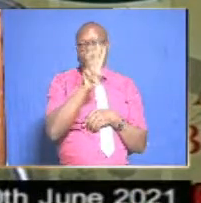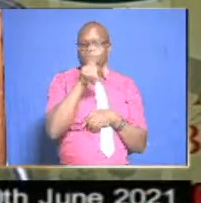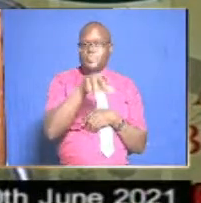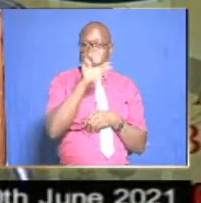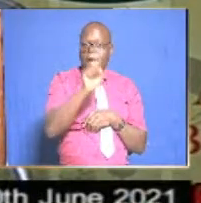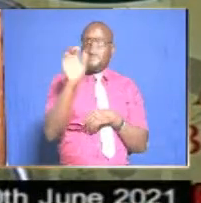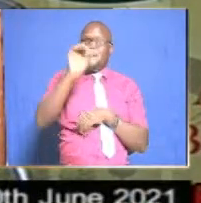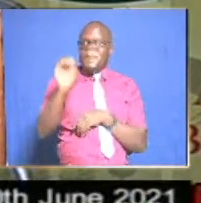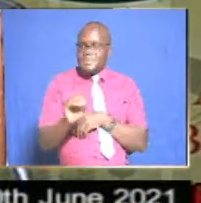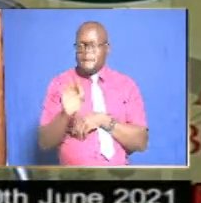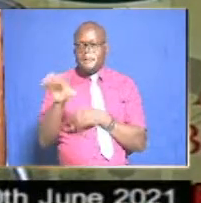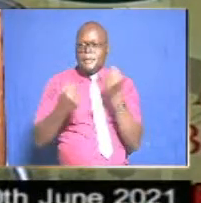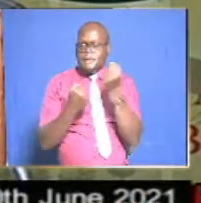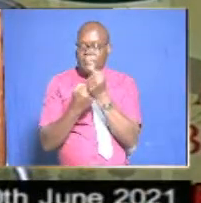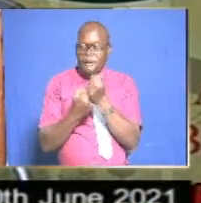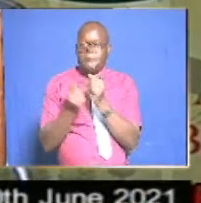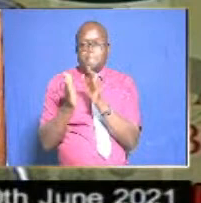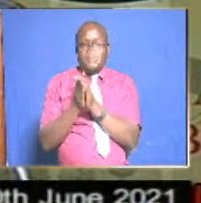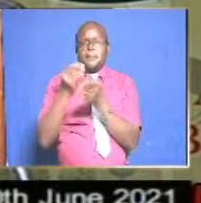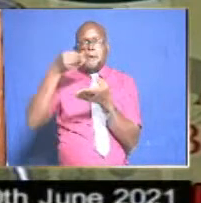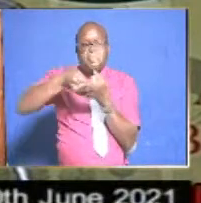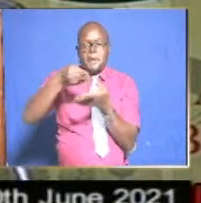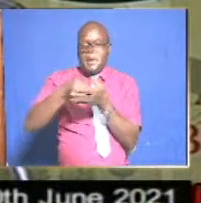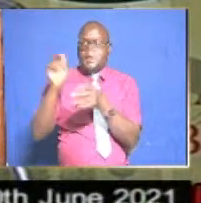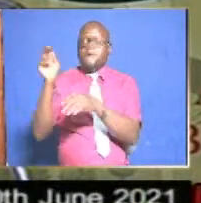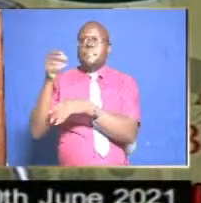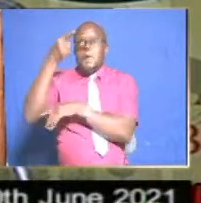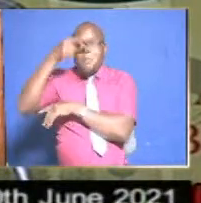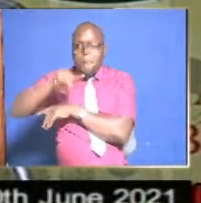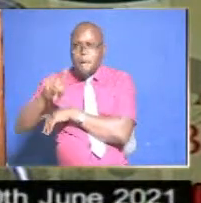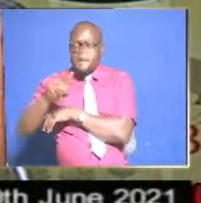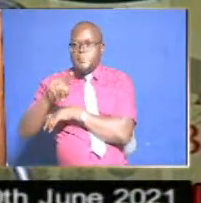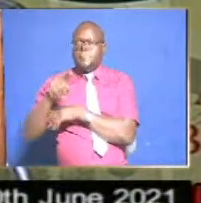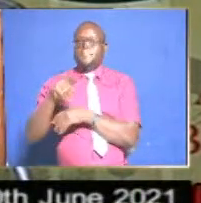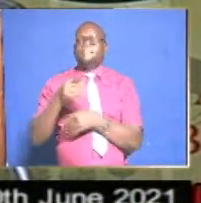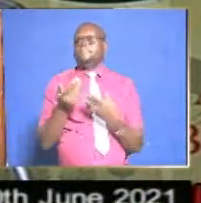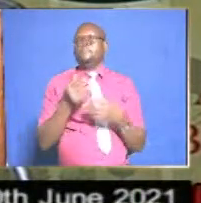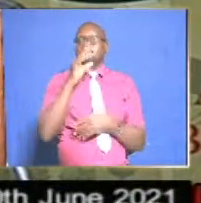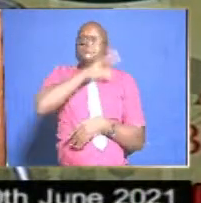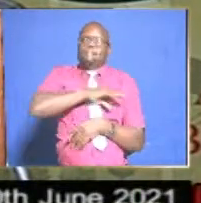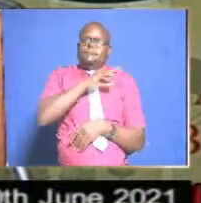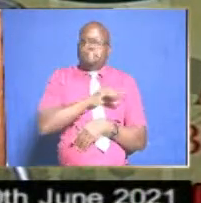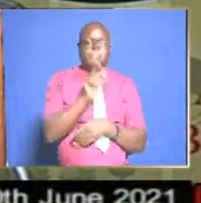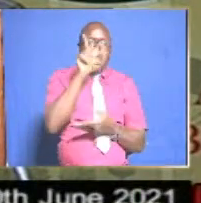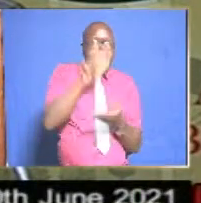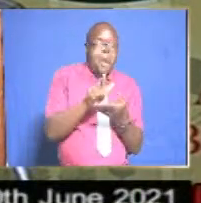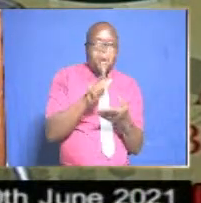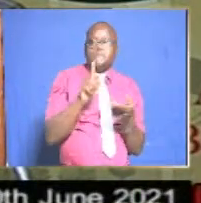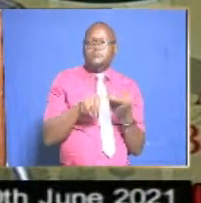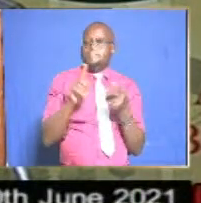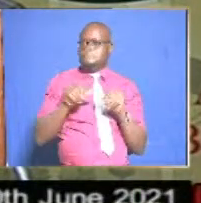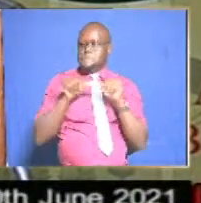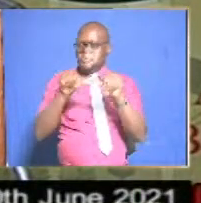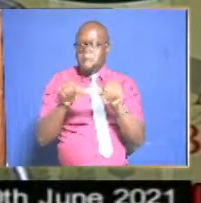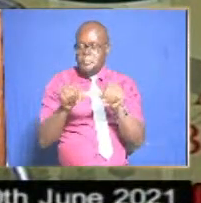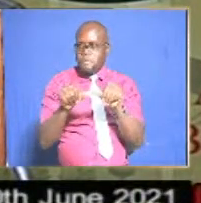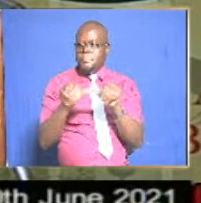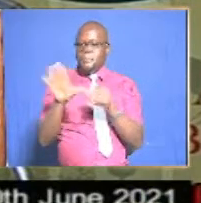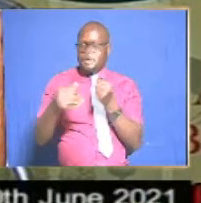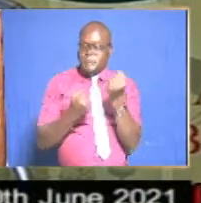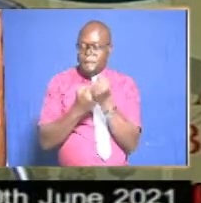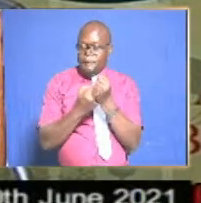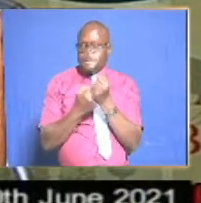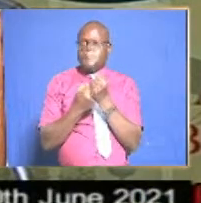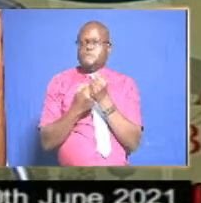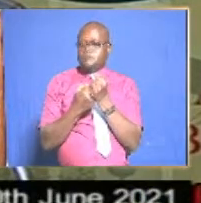supported by prudent fiscal and monetary policies. Interest rates will be expected to remain low and stable, supporting growth